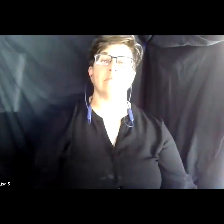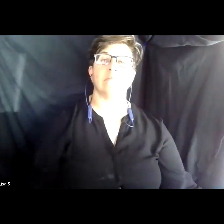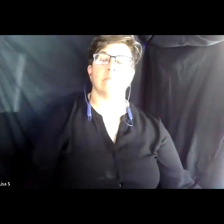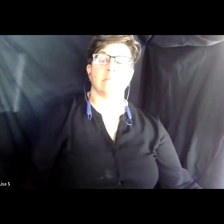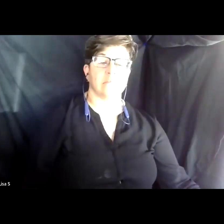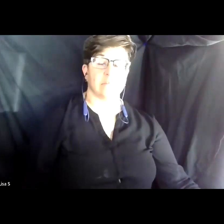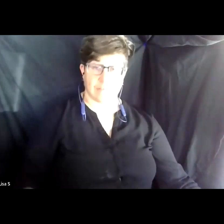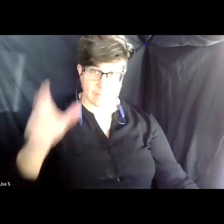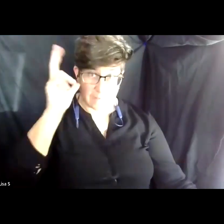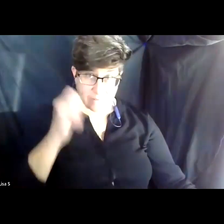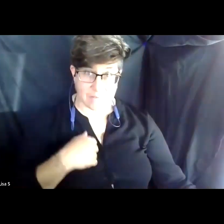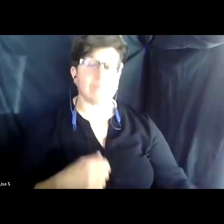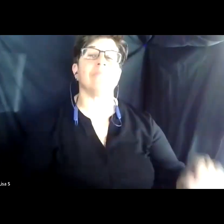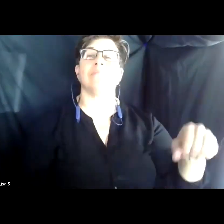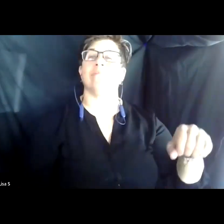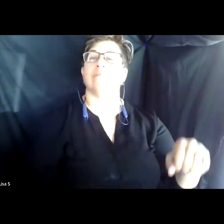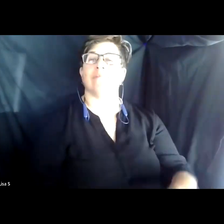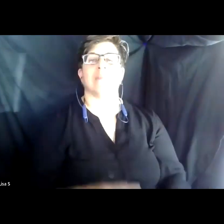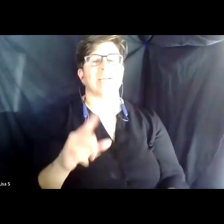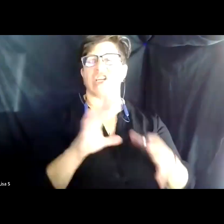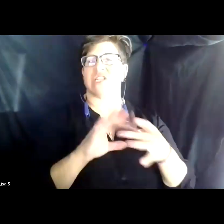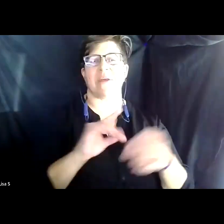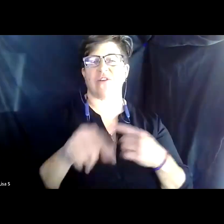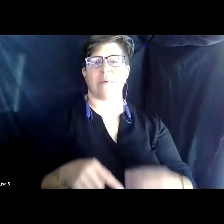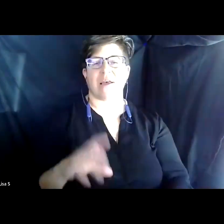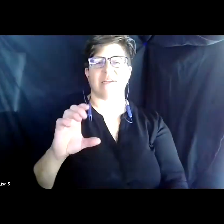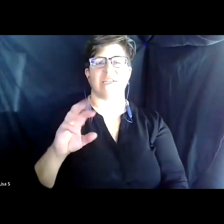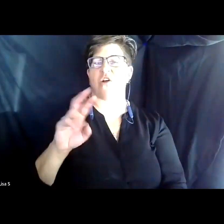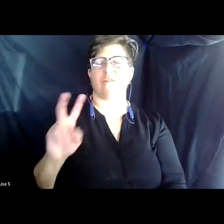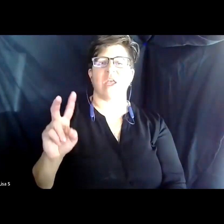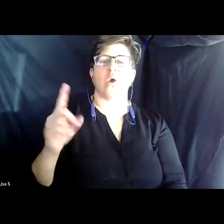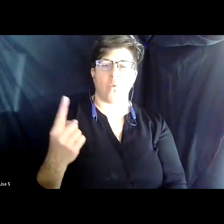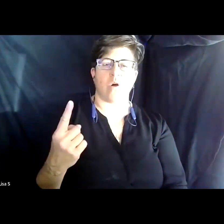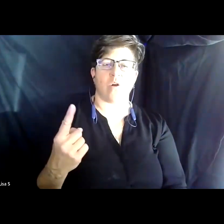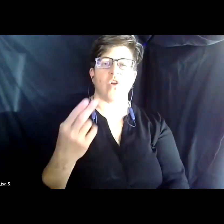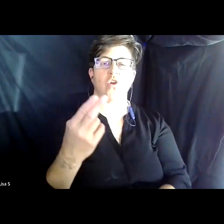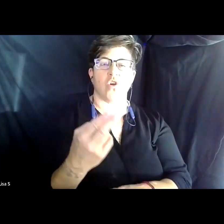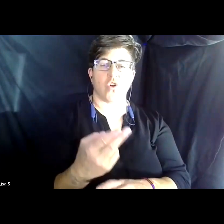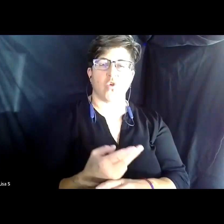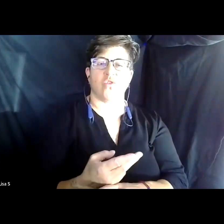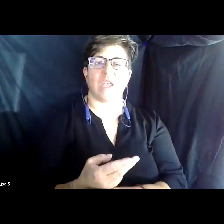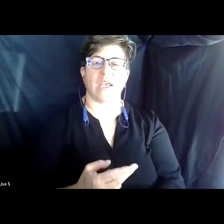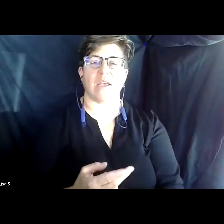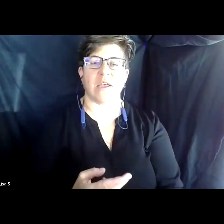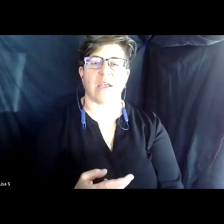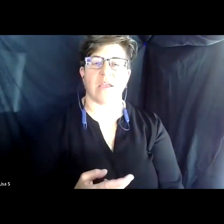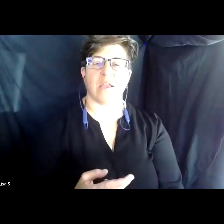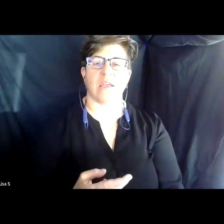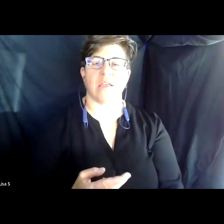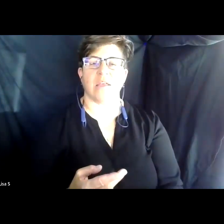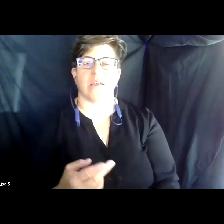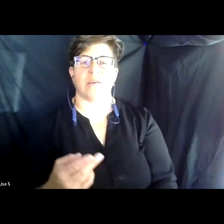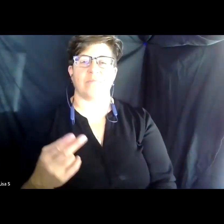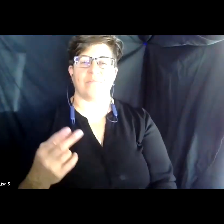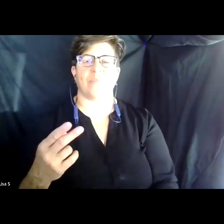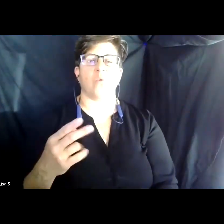Can you hear me? Yeah. Okay. Just to mention about CRB1. So using RNA editing, we are selecting the most common